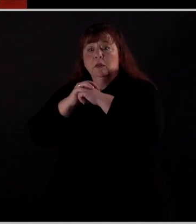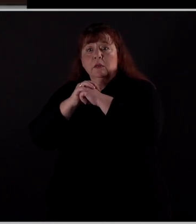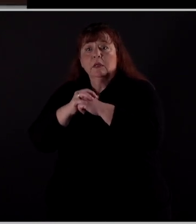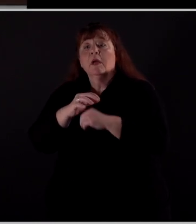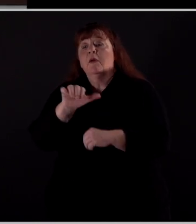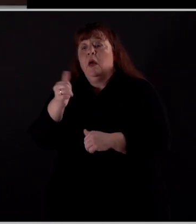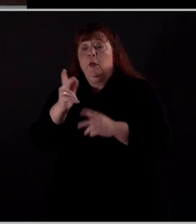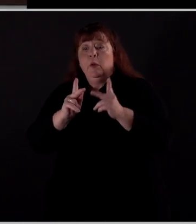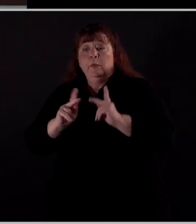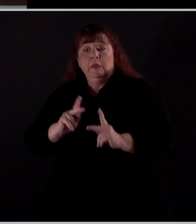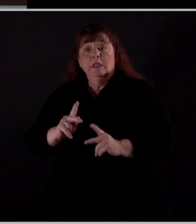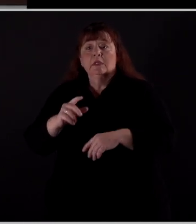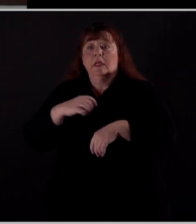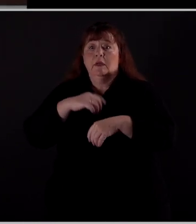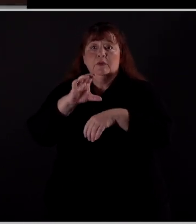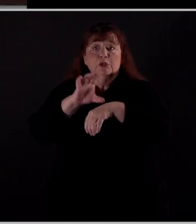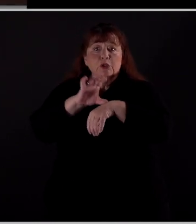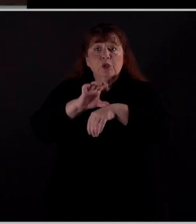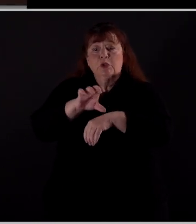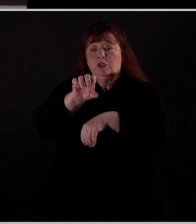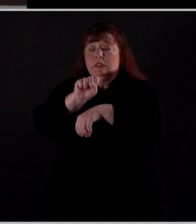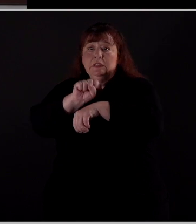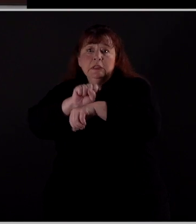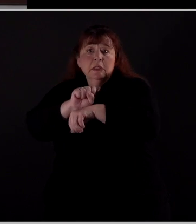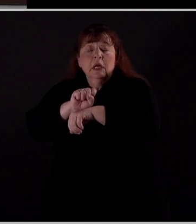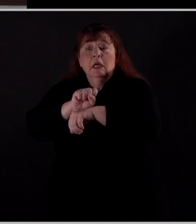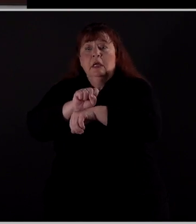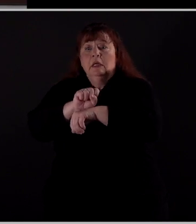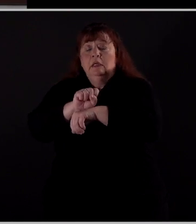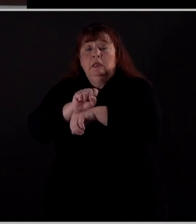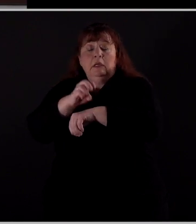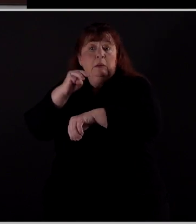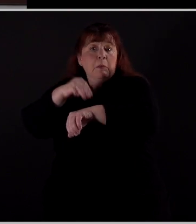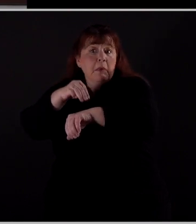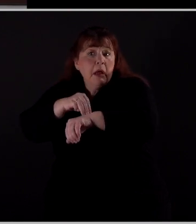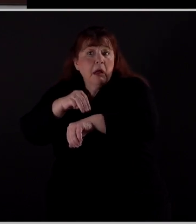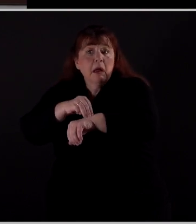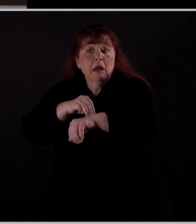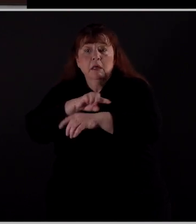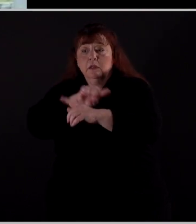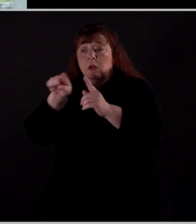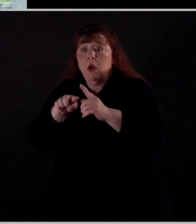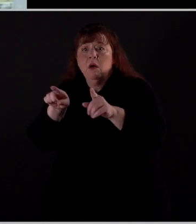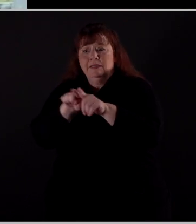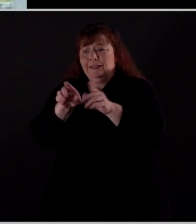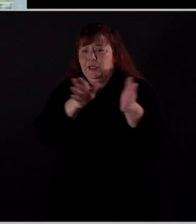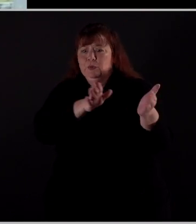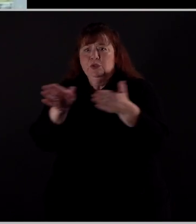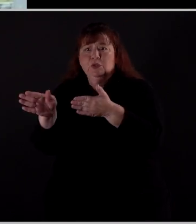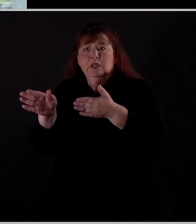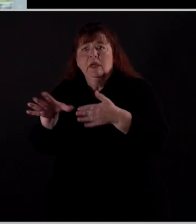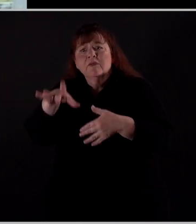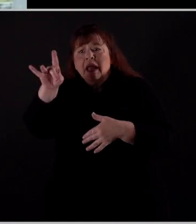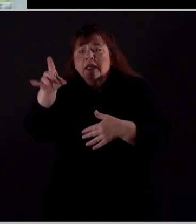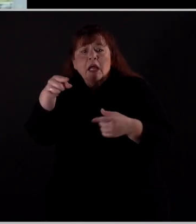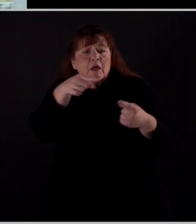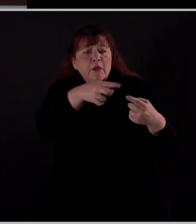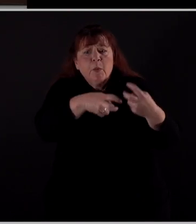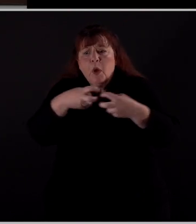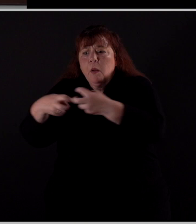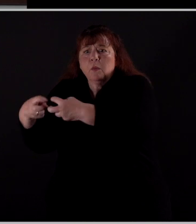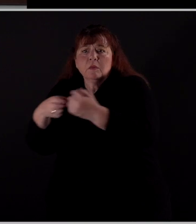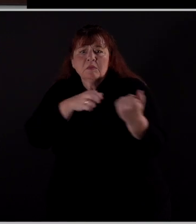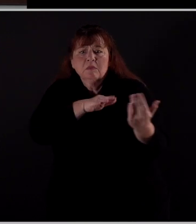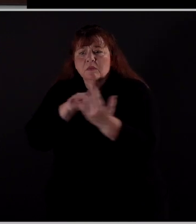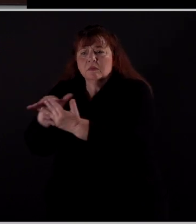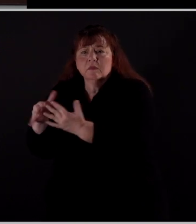places of worship, maybe a church here and a synagogue and a mosque all on the same street, find out, what are the issues that they're facing.